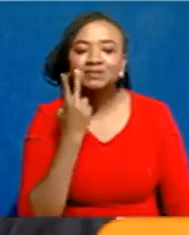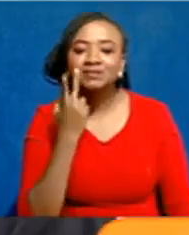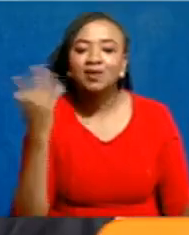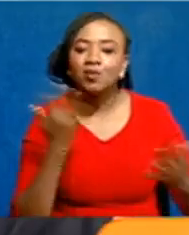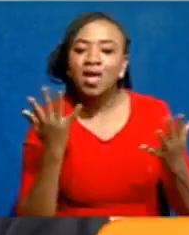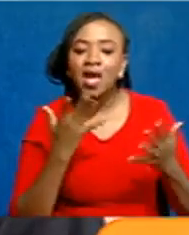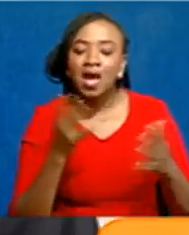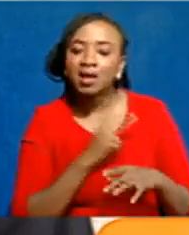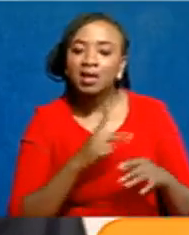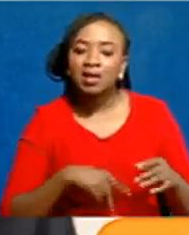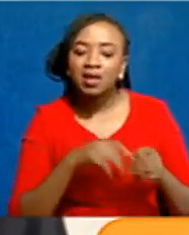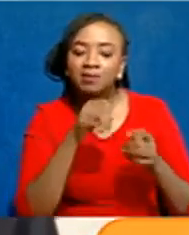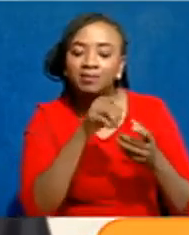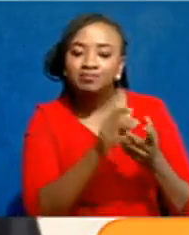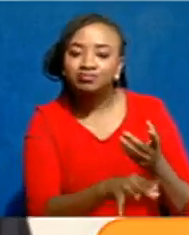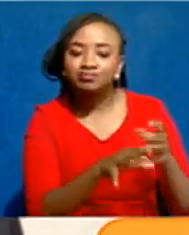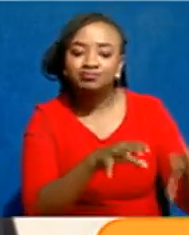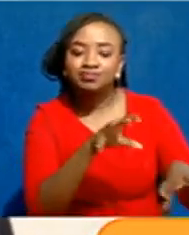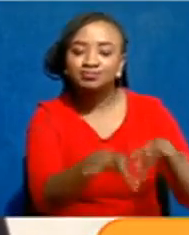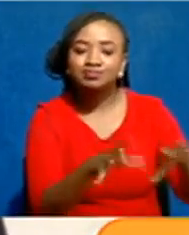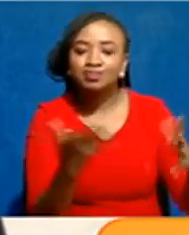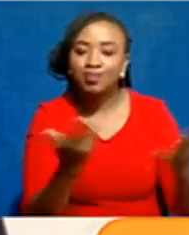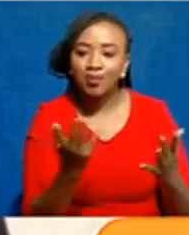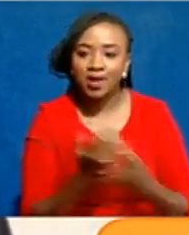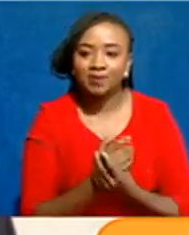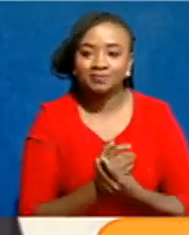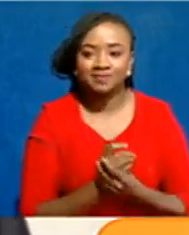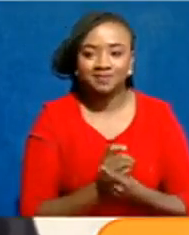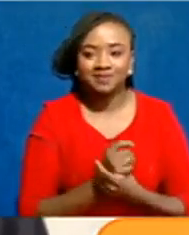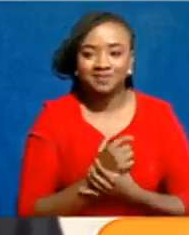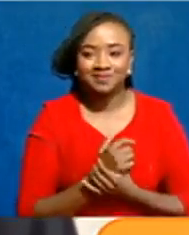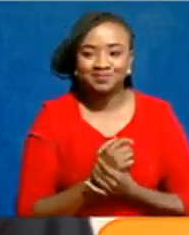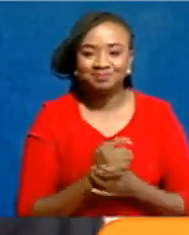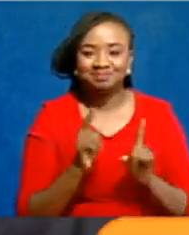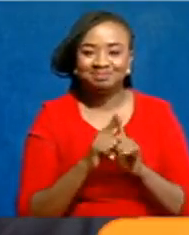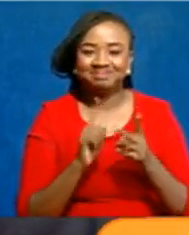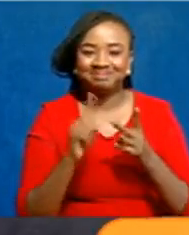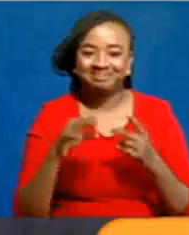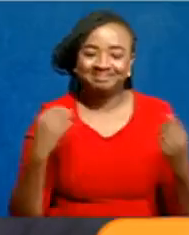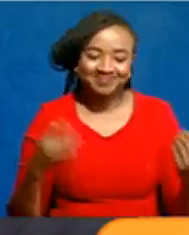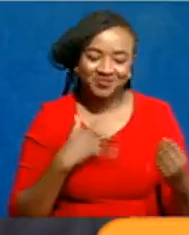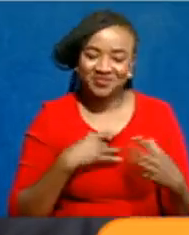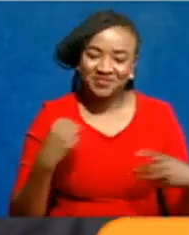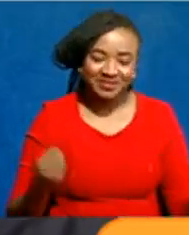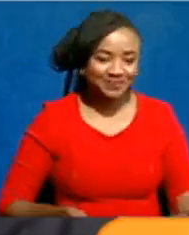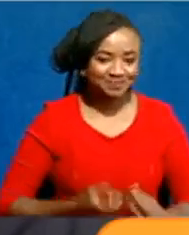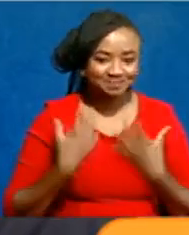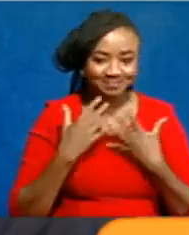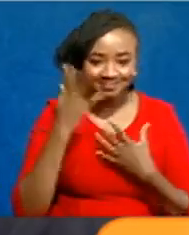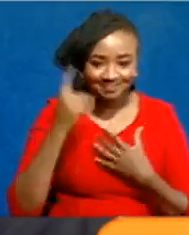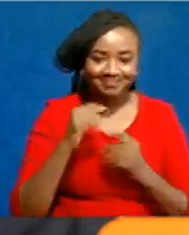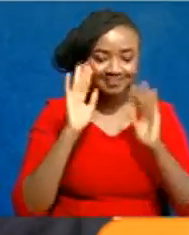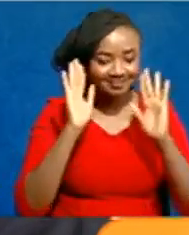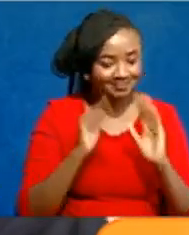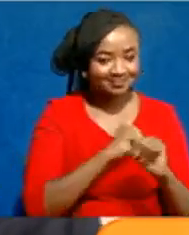mfalme aliyopanda. Hii ni moja wapo na pia ametupatia nguvu vile vile ya kuzidi kuelezea kwamba utunzaji